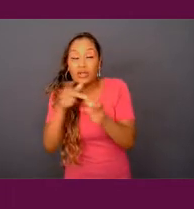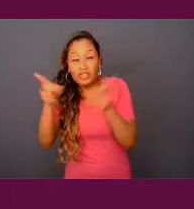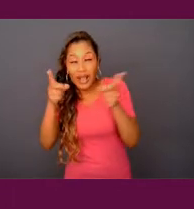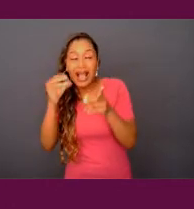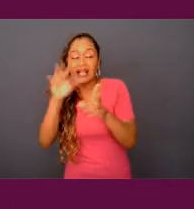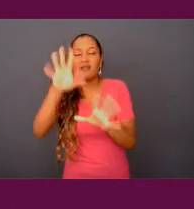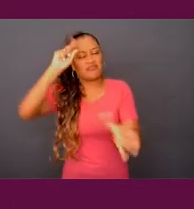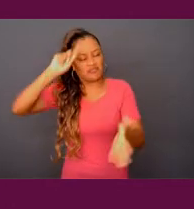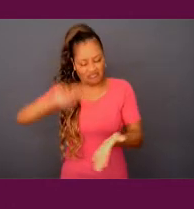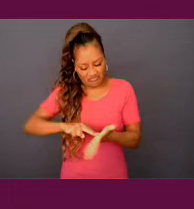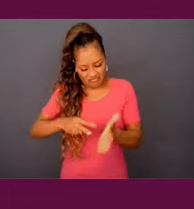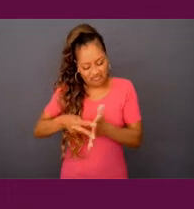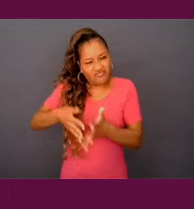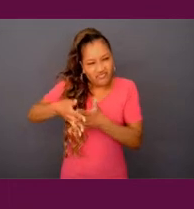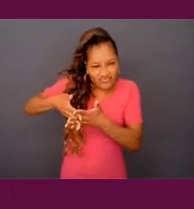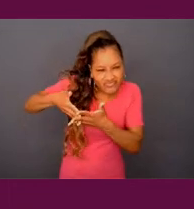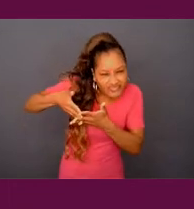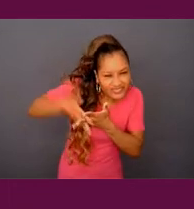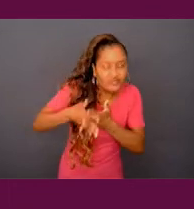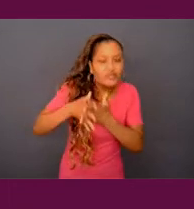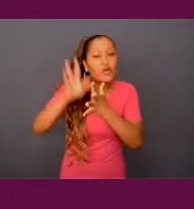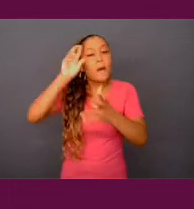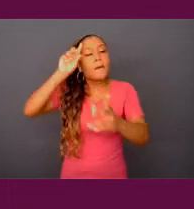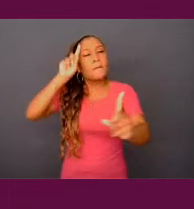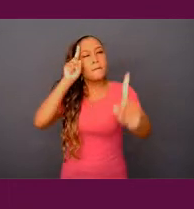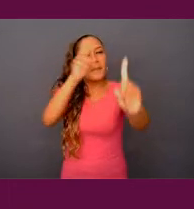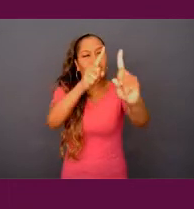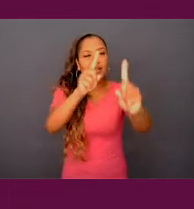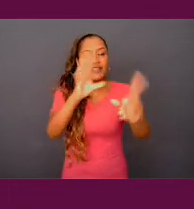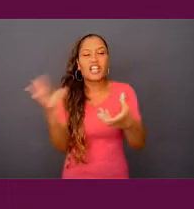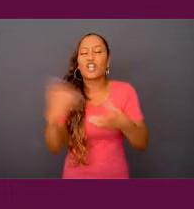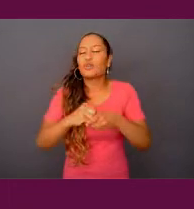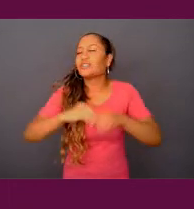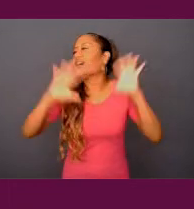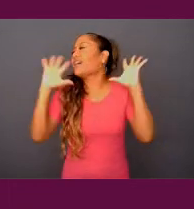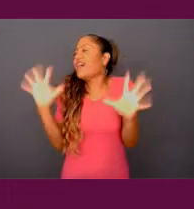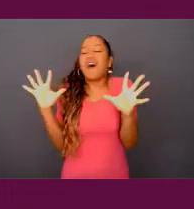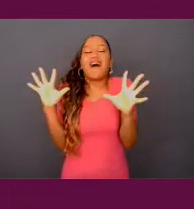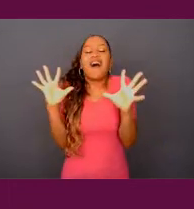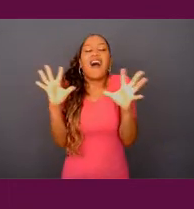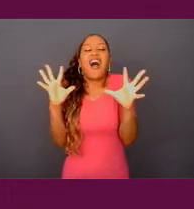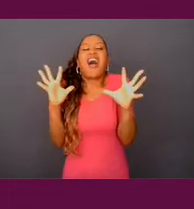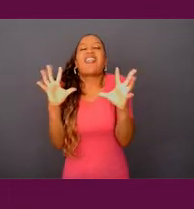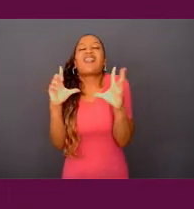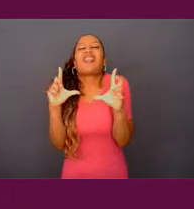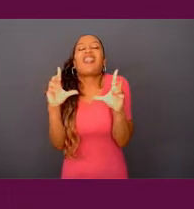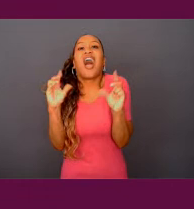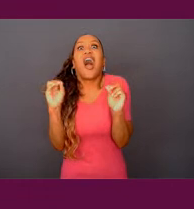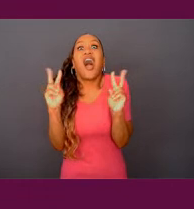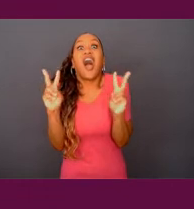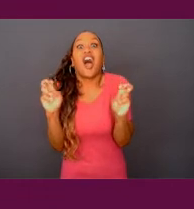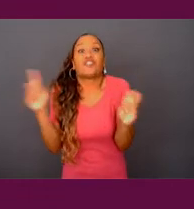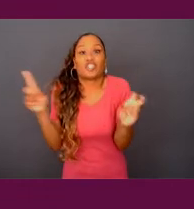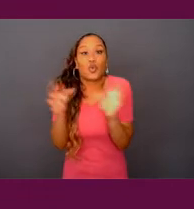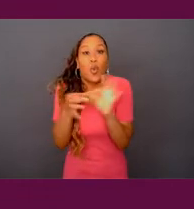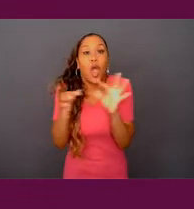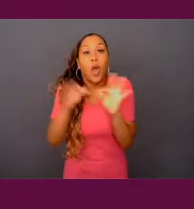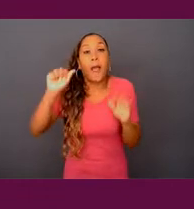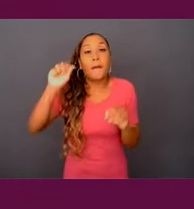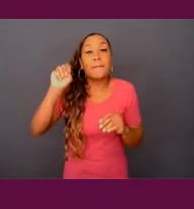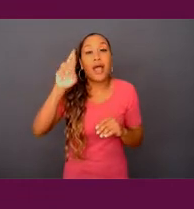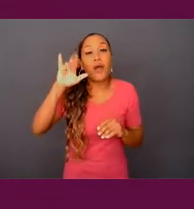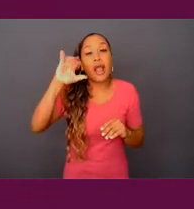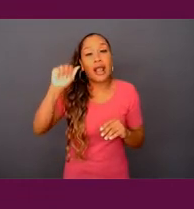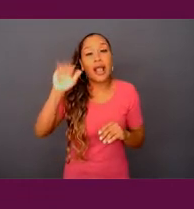and rooted in a mission of inclusion. Oh, I love the quote she shared from America